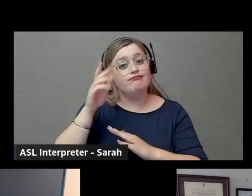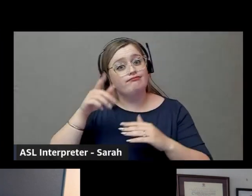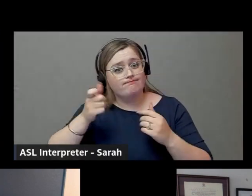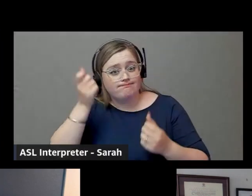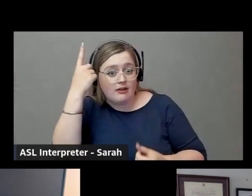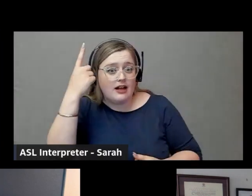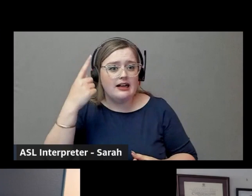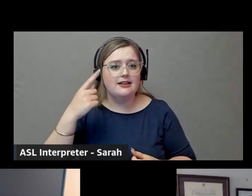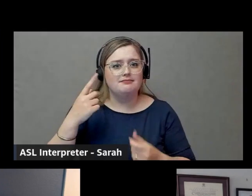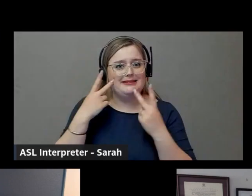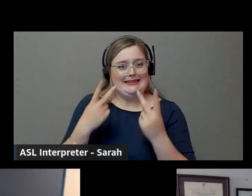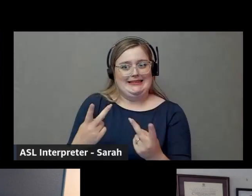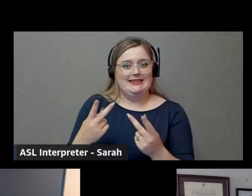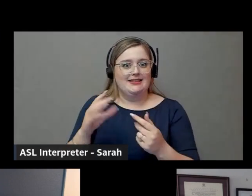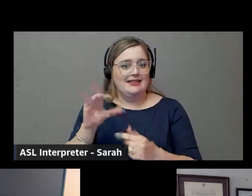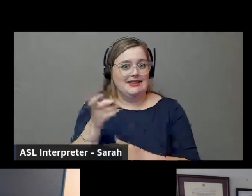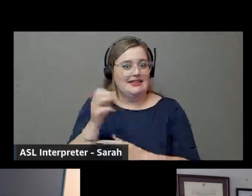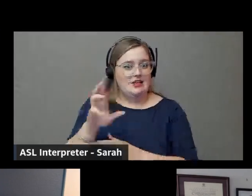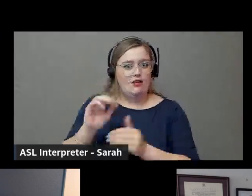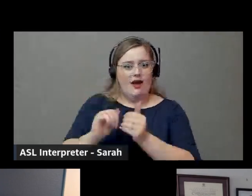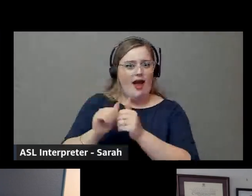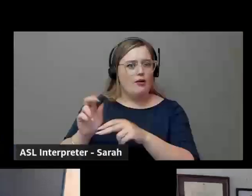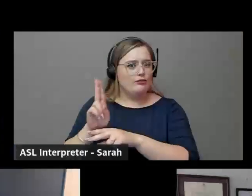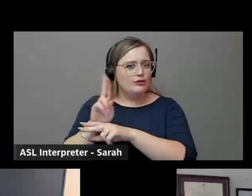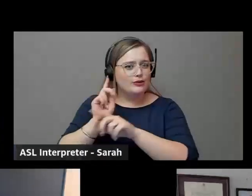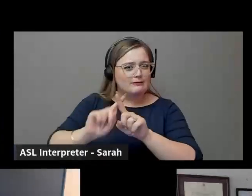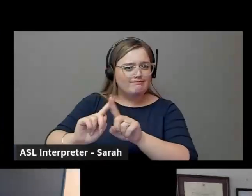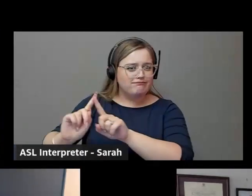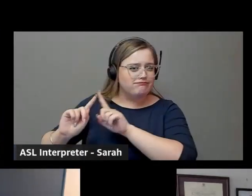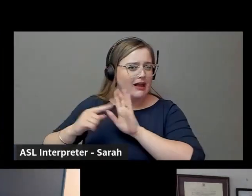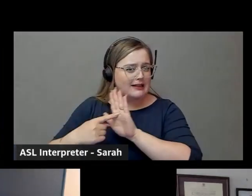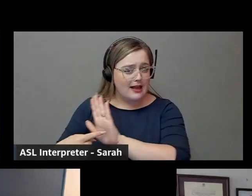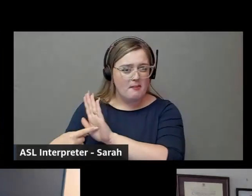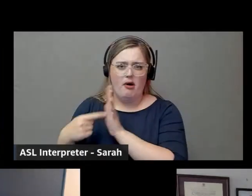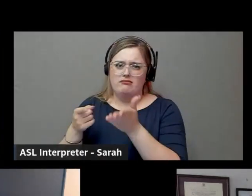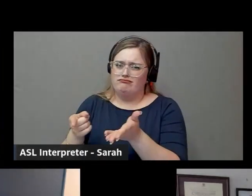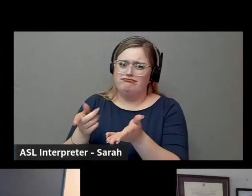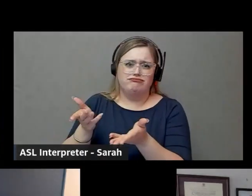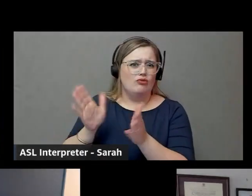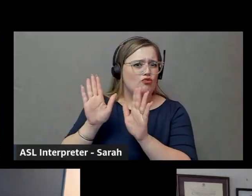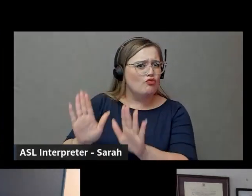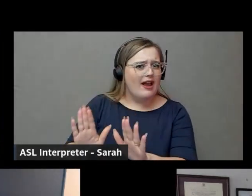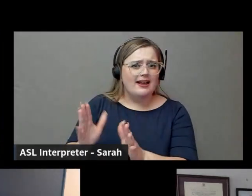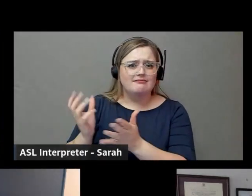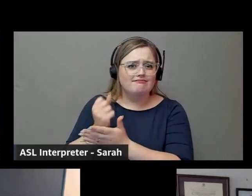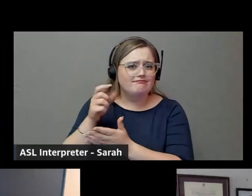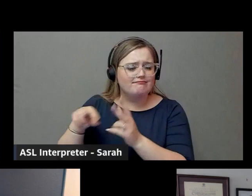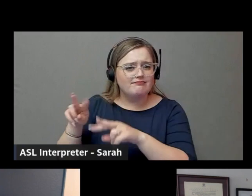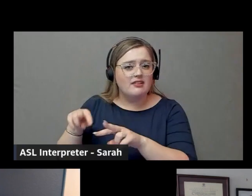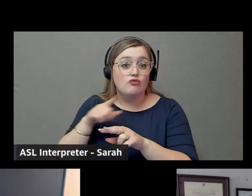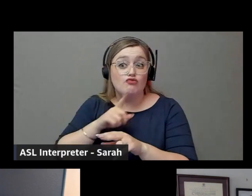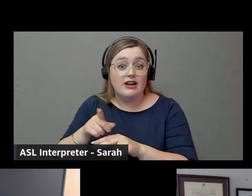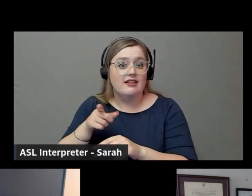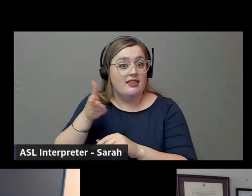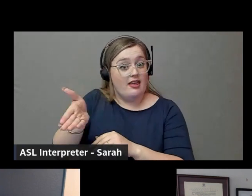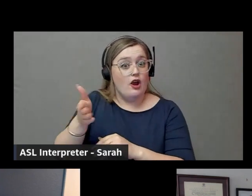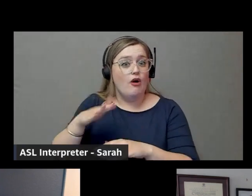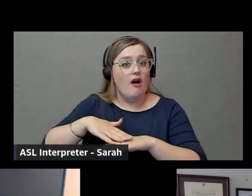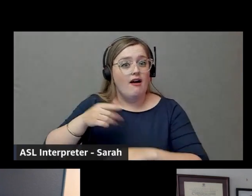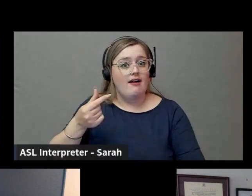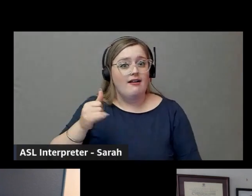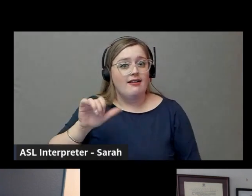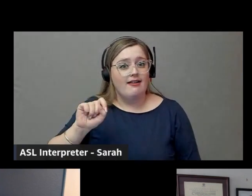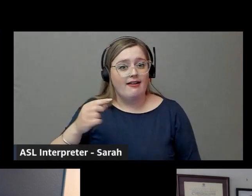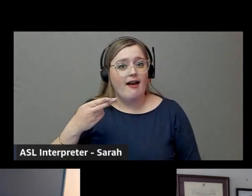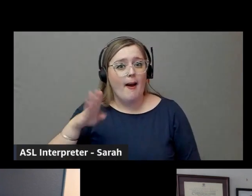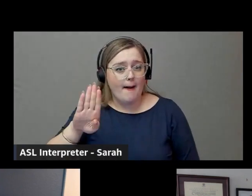seeing Cedar used in a couple of examples, those are great. Those are actually stored on GitHub, so you can